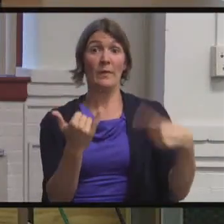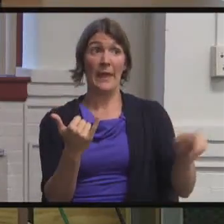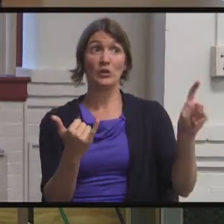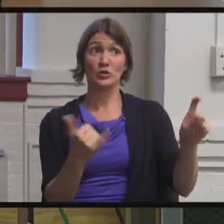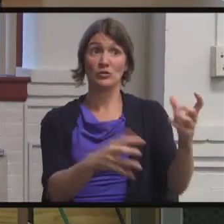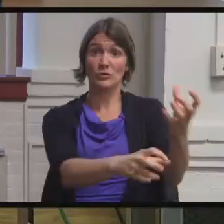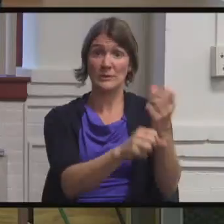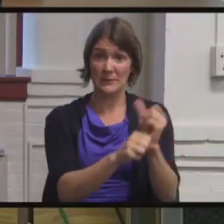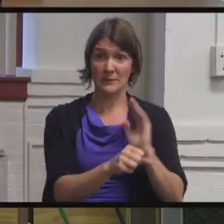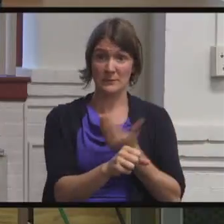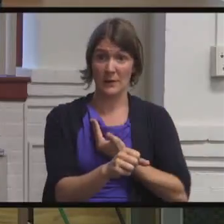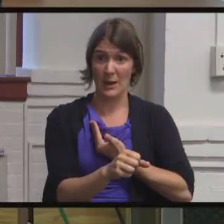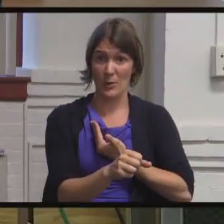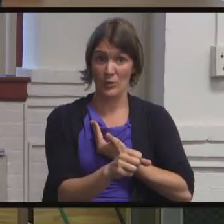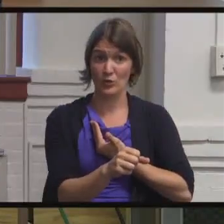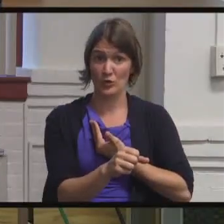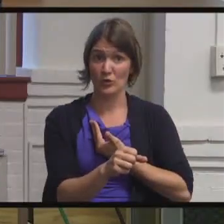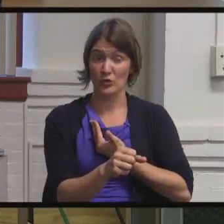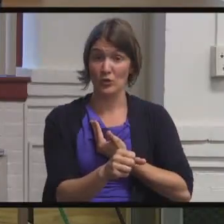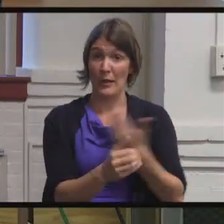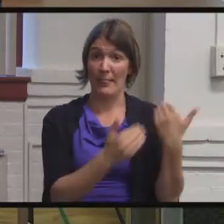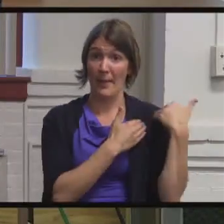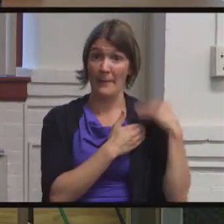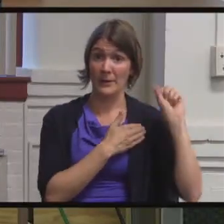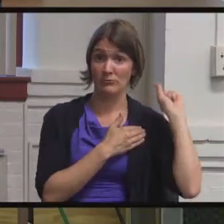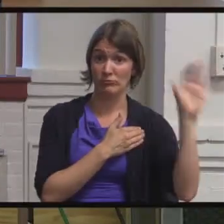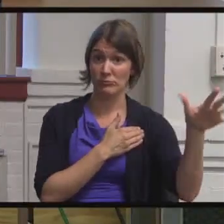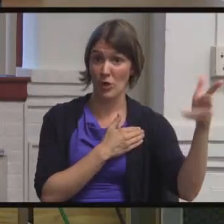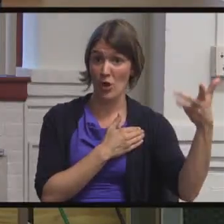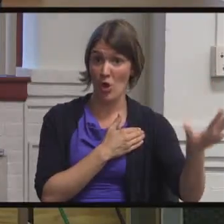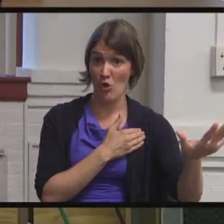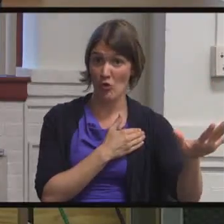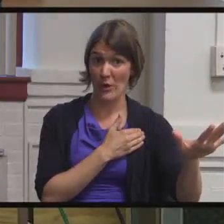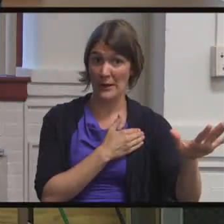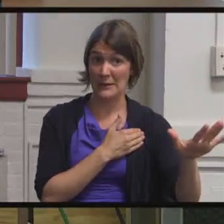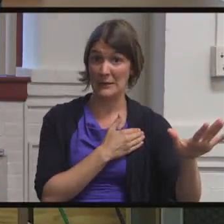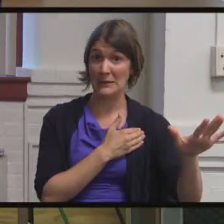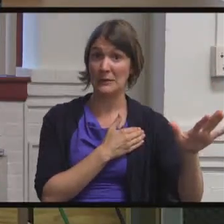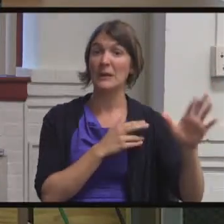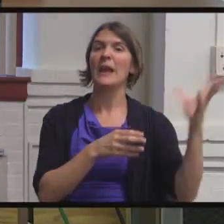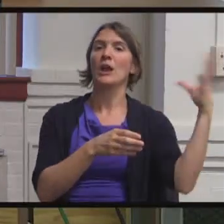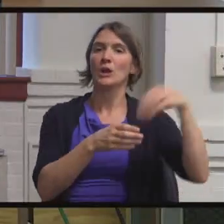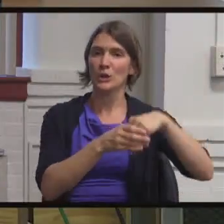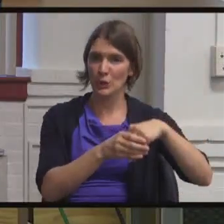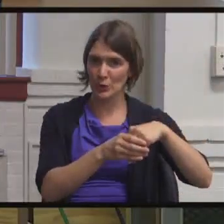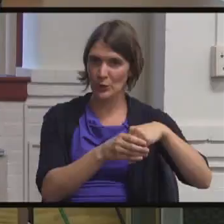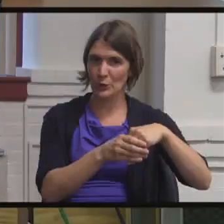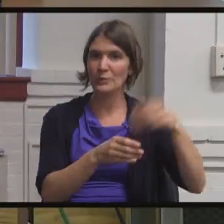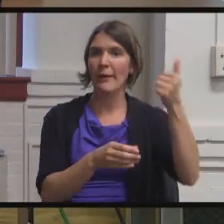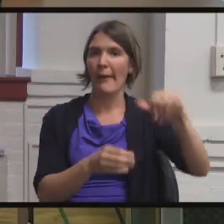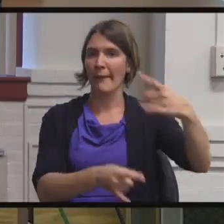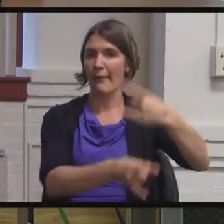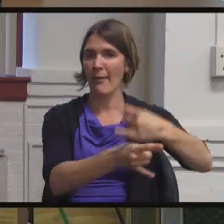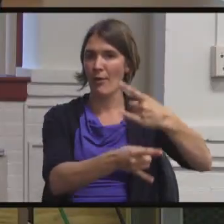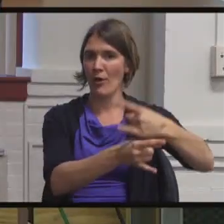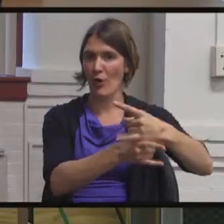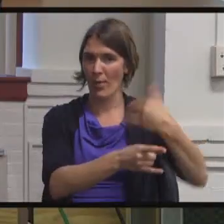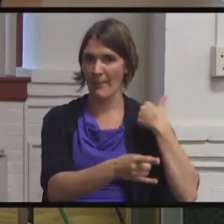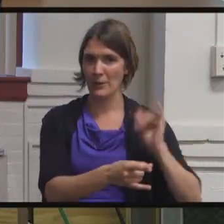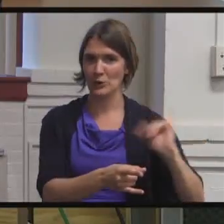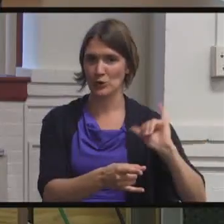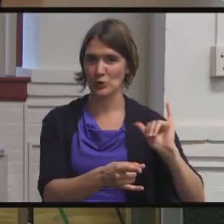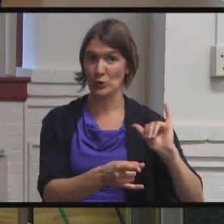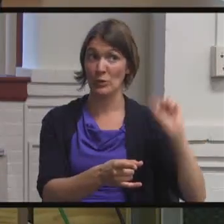received our liability insurance policy that includes any of the alcohol related